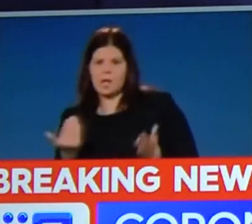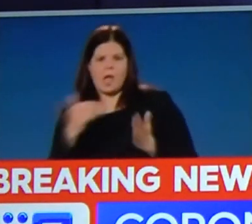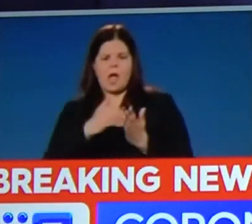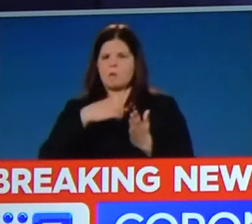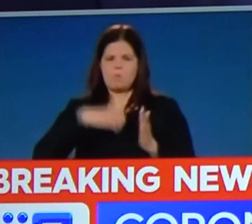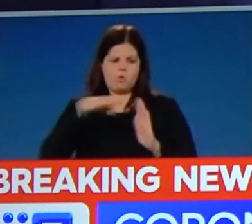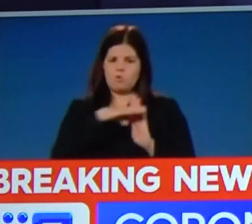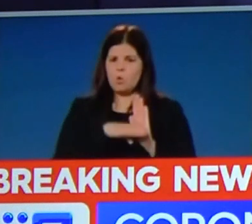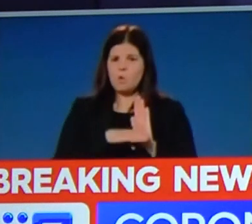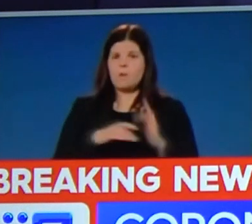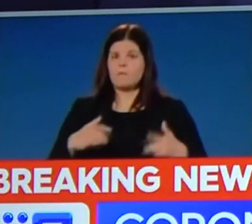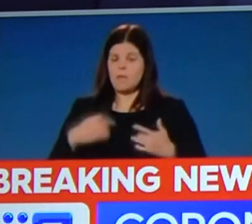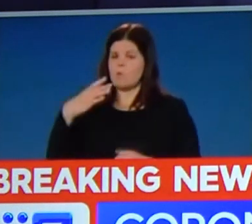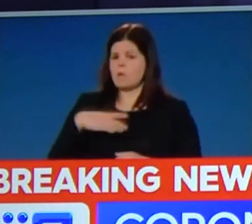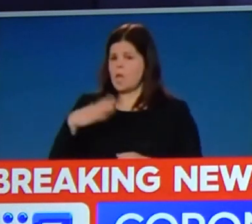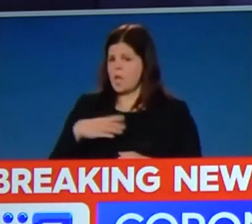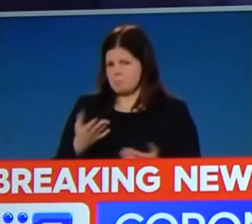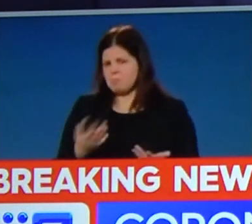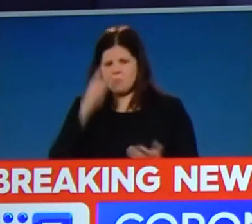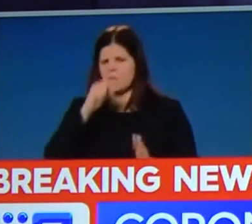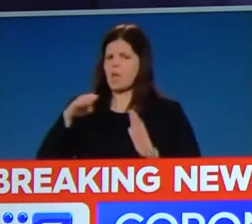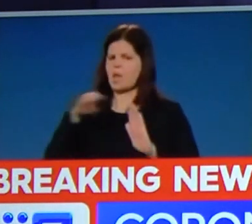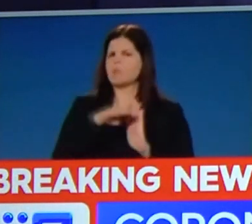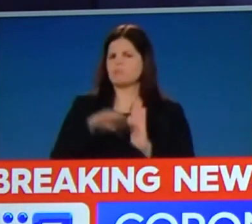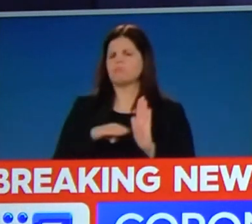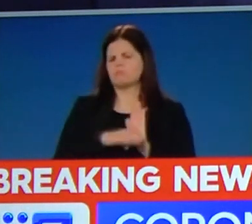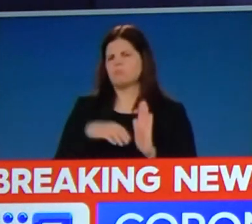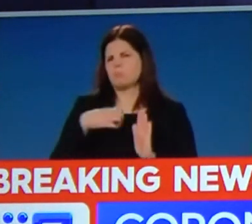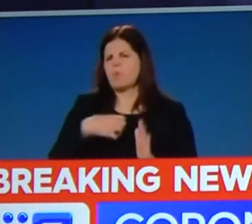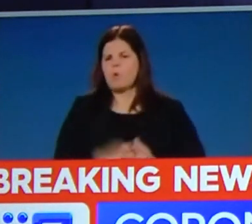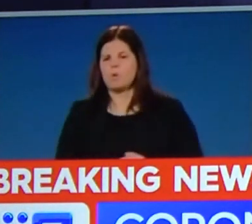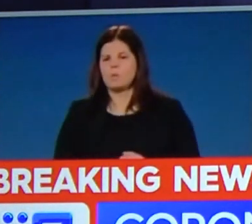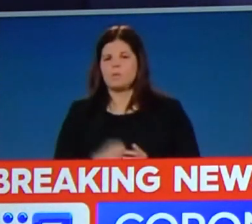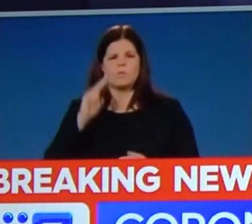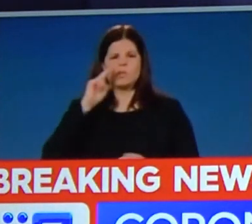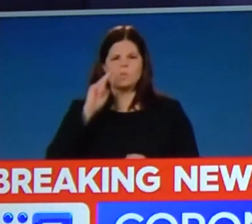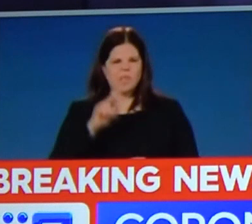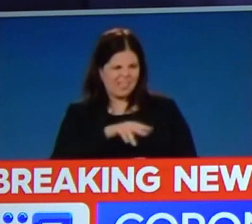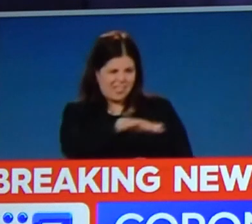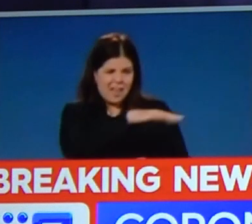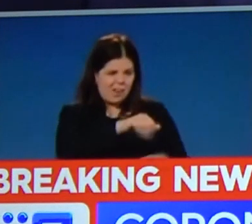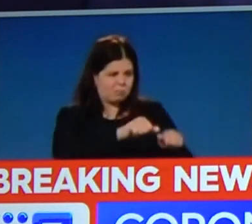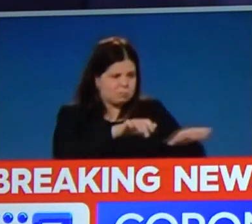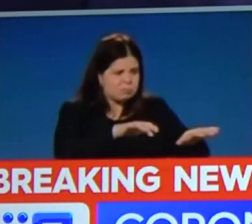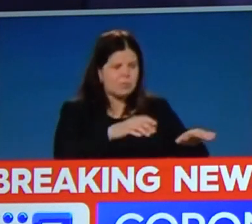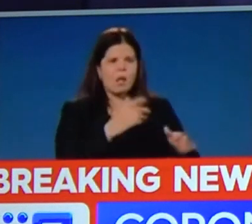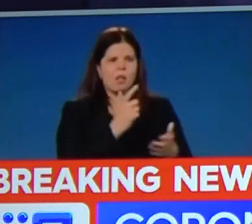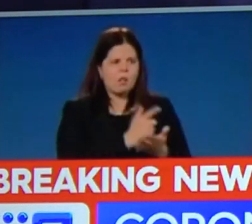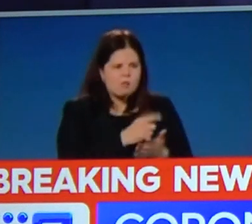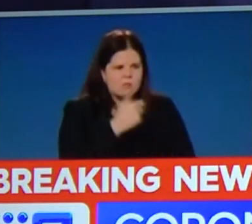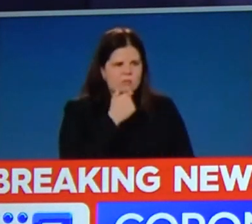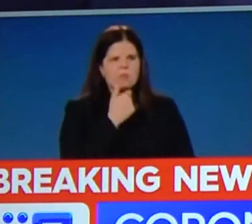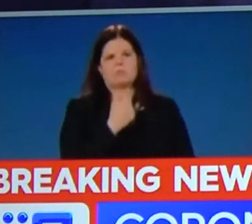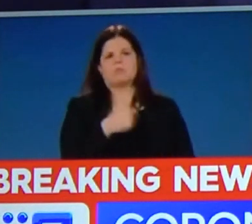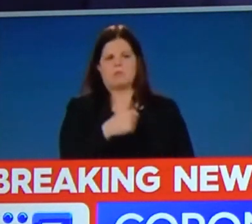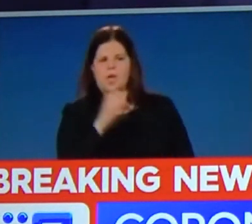they think are necessary. And where you have those more localised outbreaks, then understanding what they are and the measures you can put in place